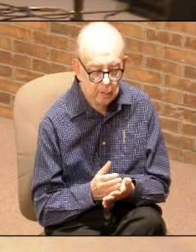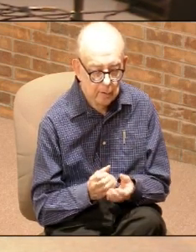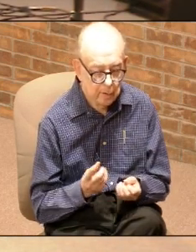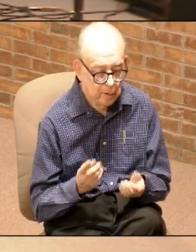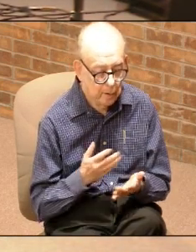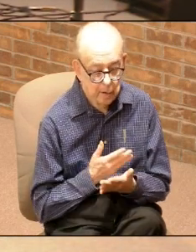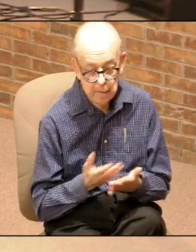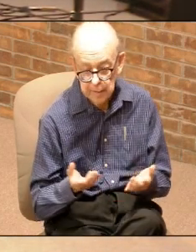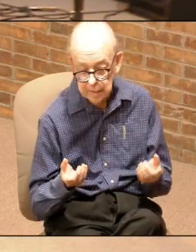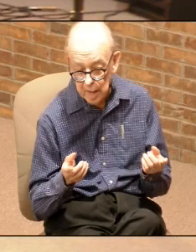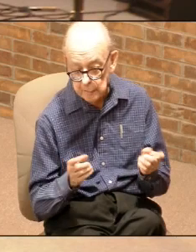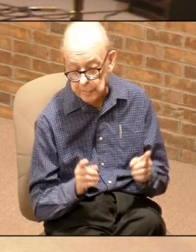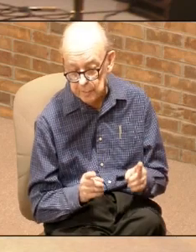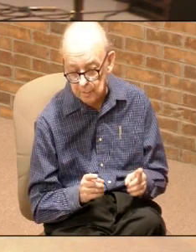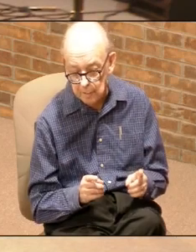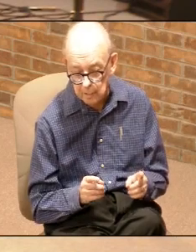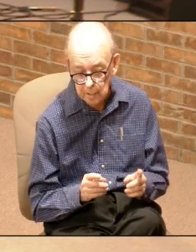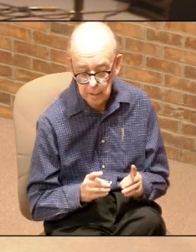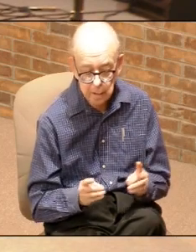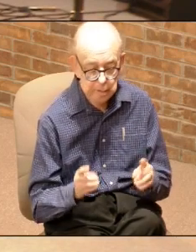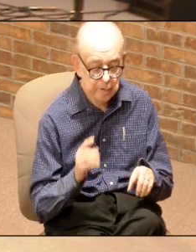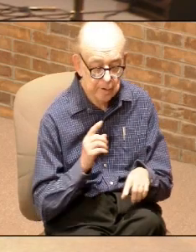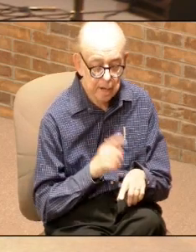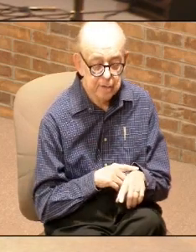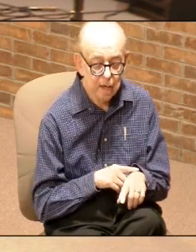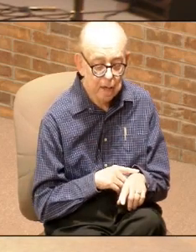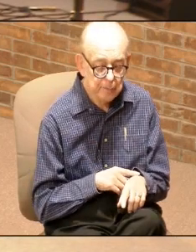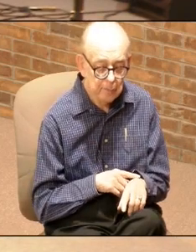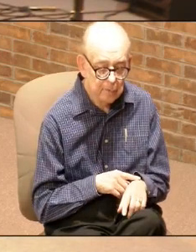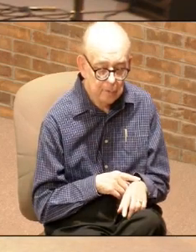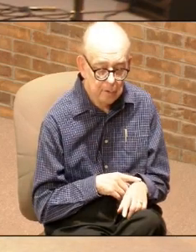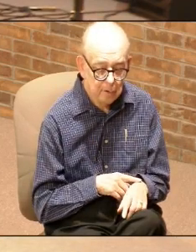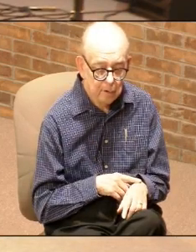A lot of things happened during that period of time